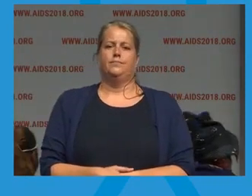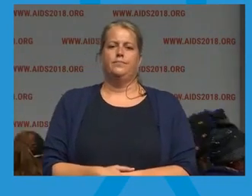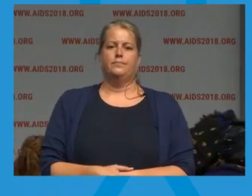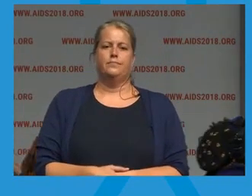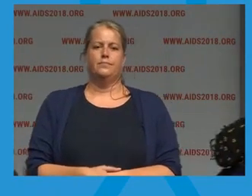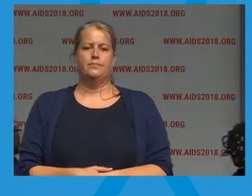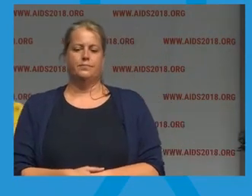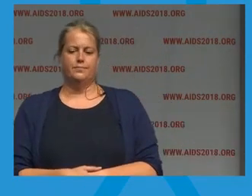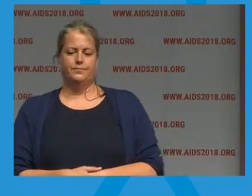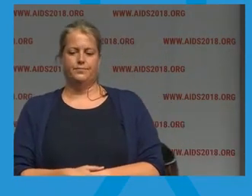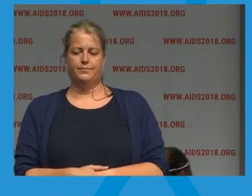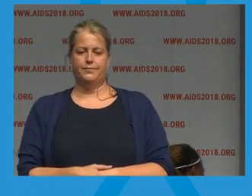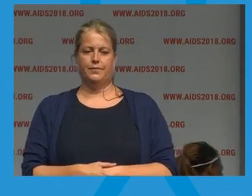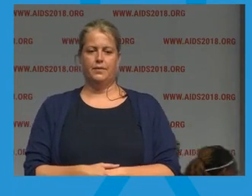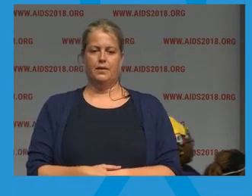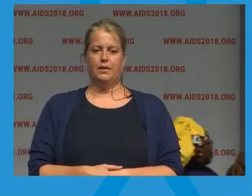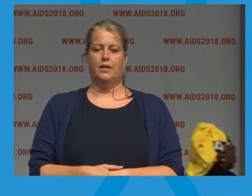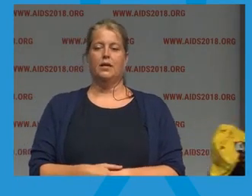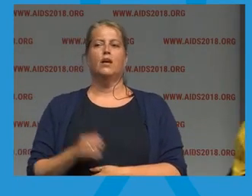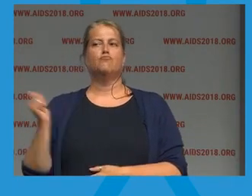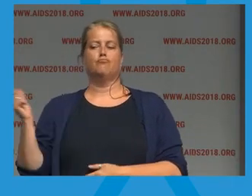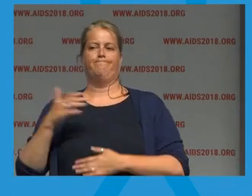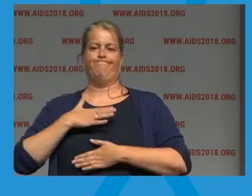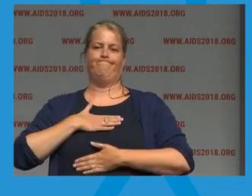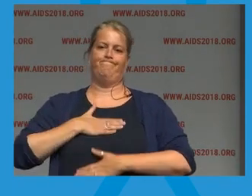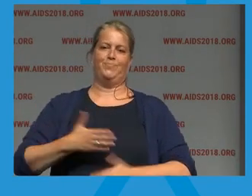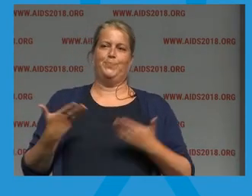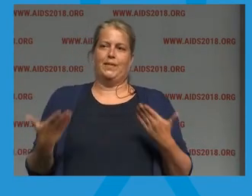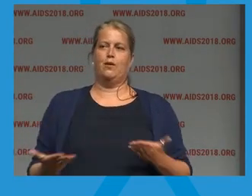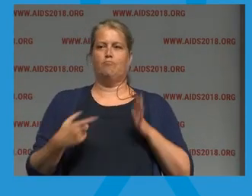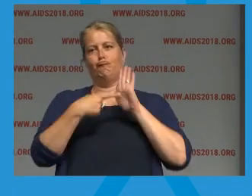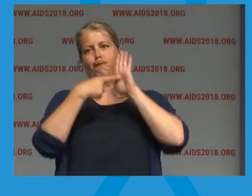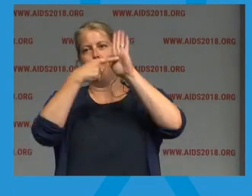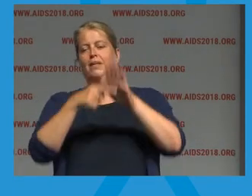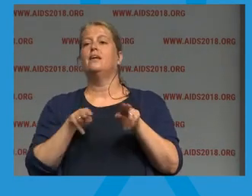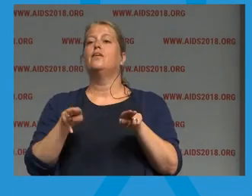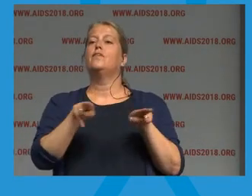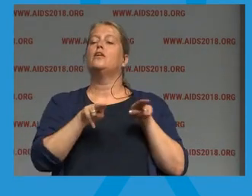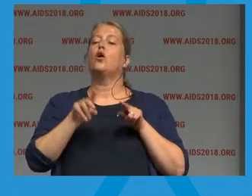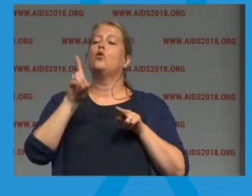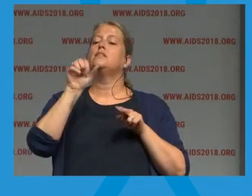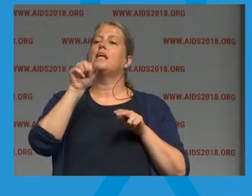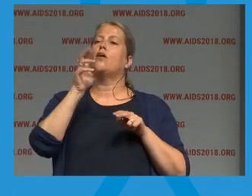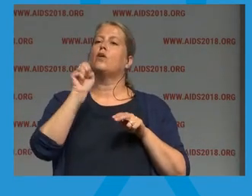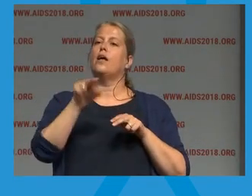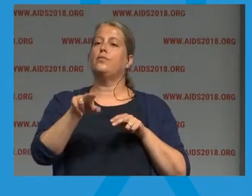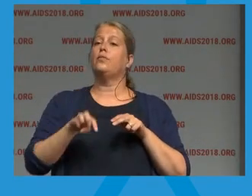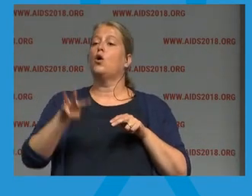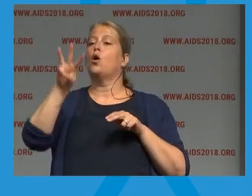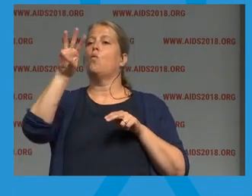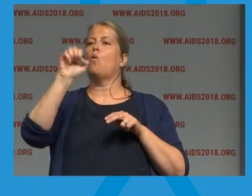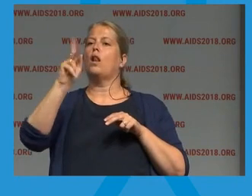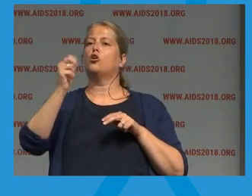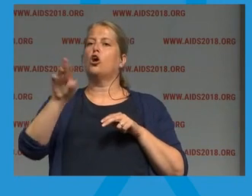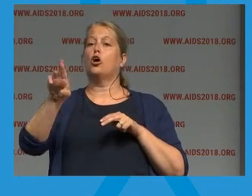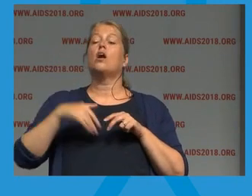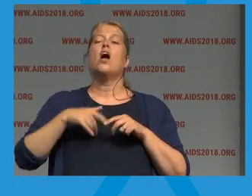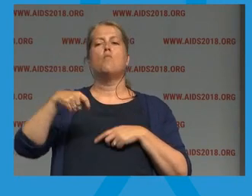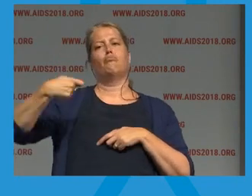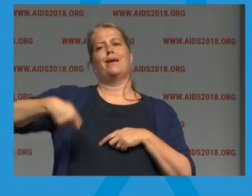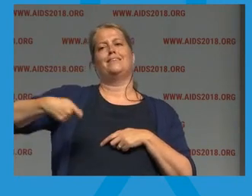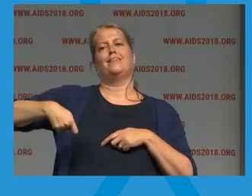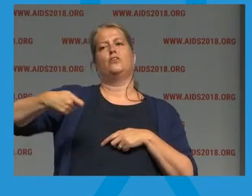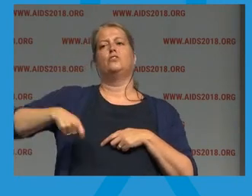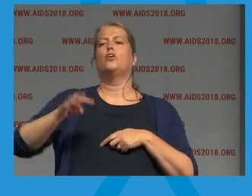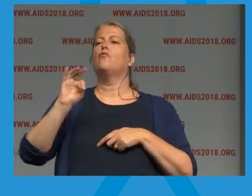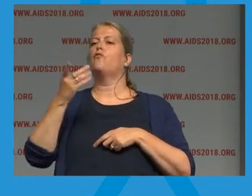We would now like to show you a video from Darren Walker, President of the Ford Foundation, and